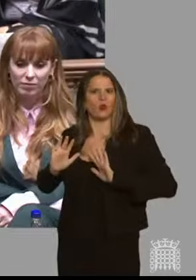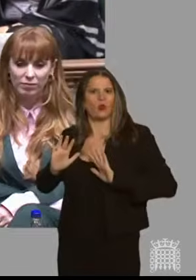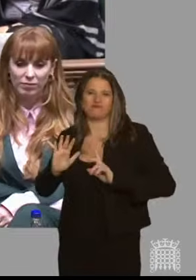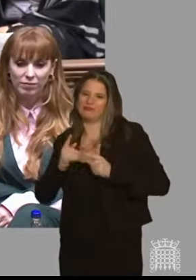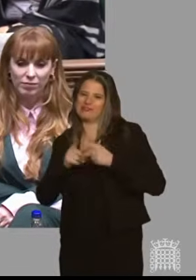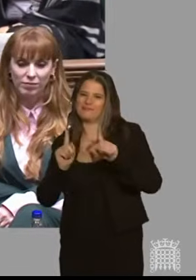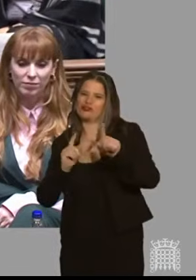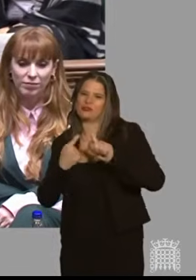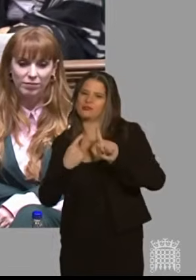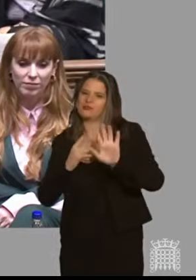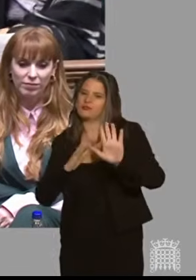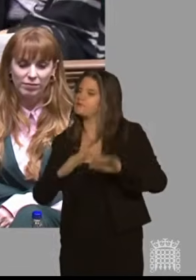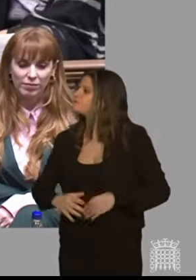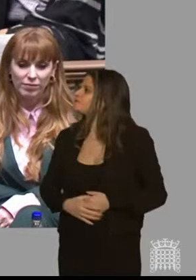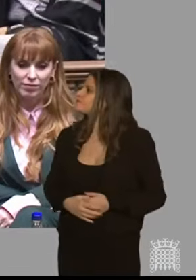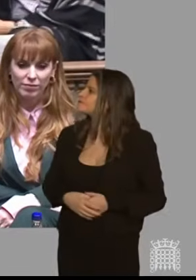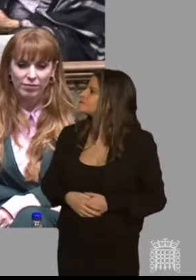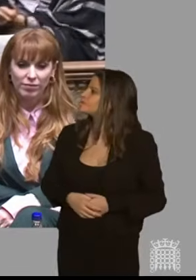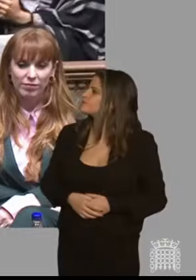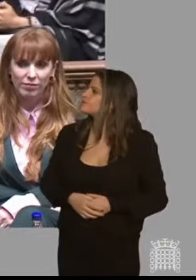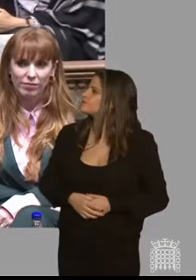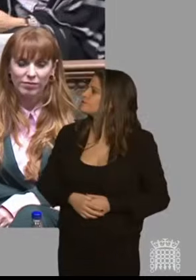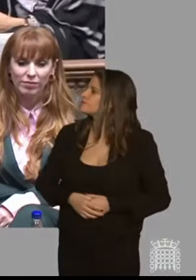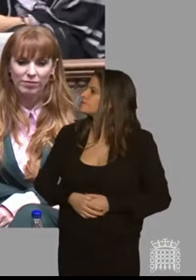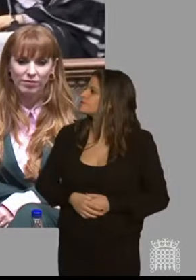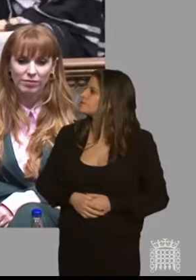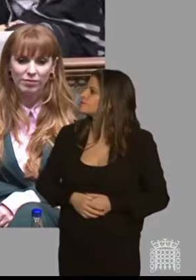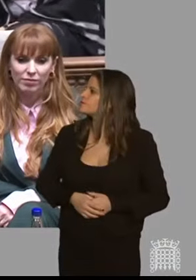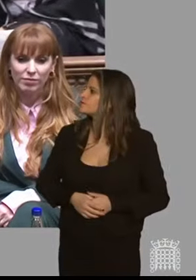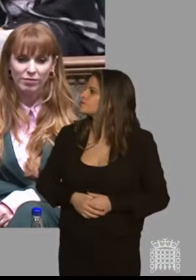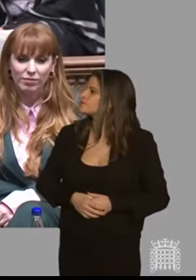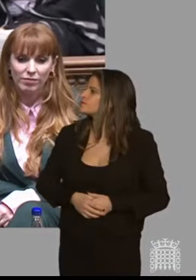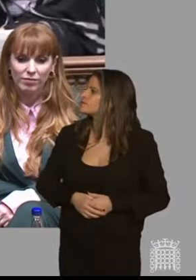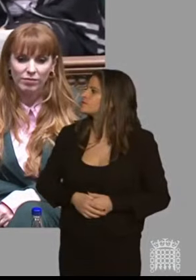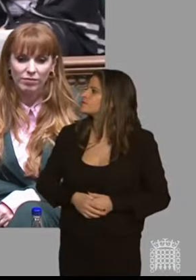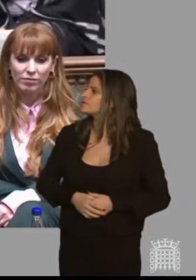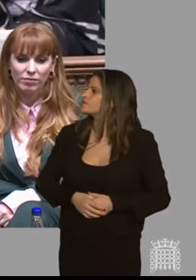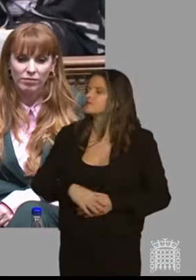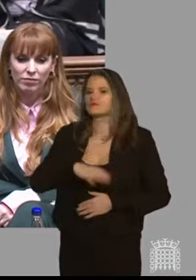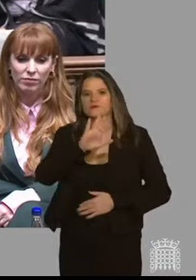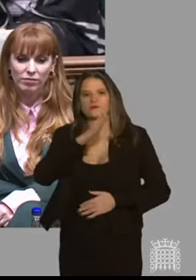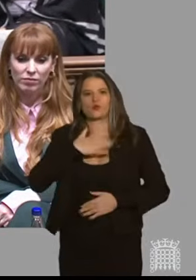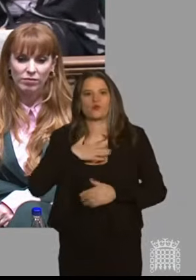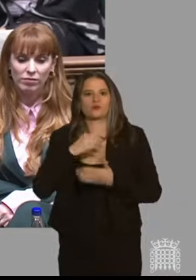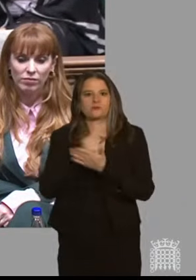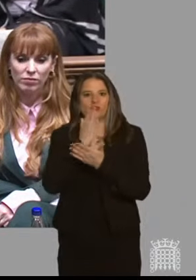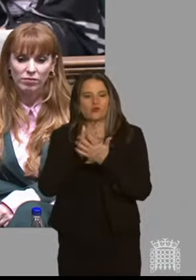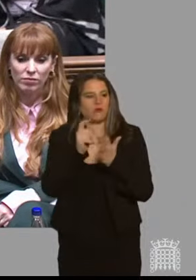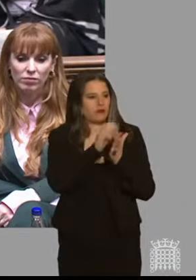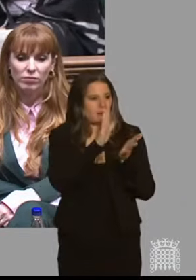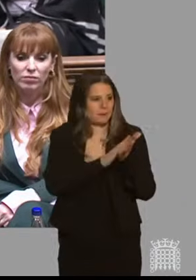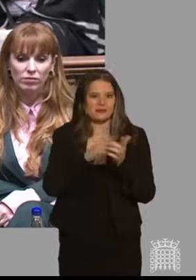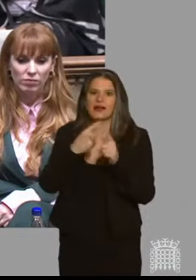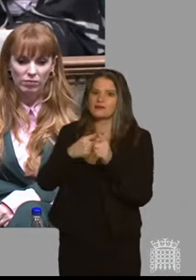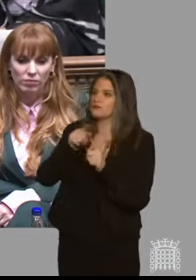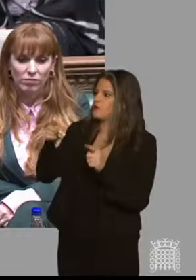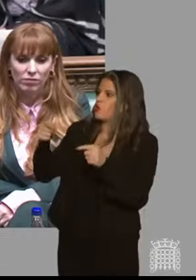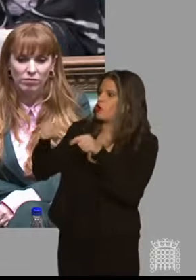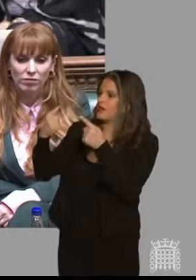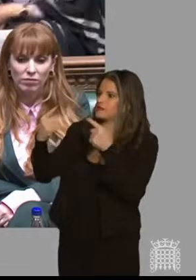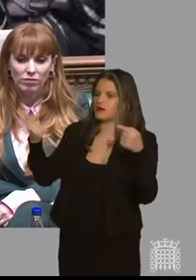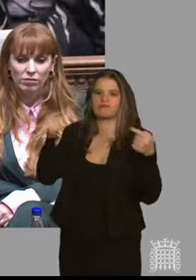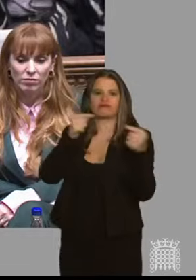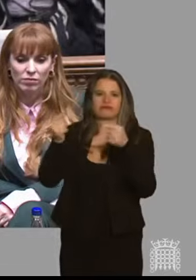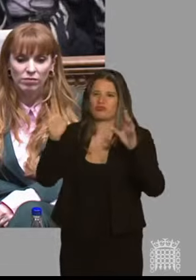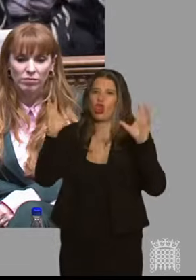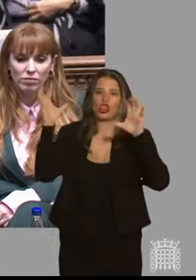himself into everyone's living room at 6 o'clock on a Friday evening. No one asked him to give that speech. He chose to do it. He chose